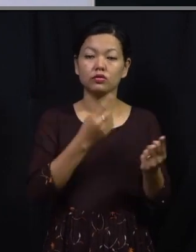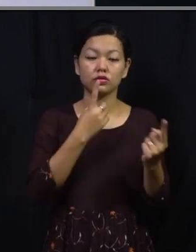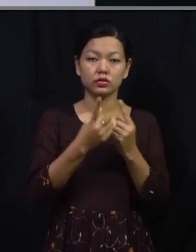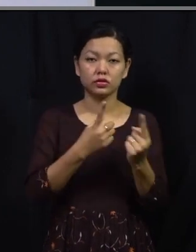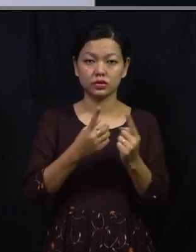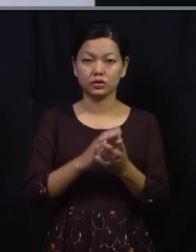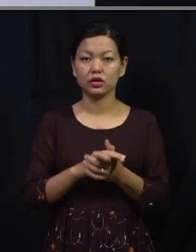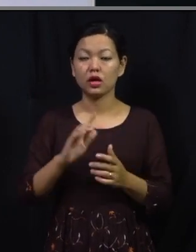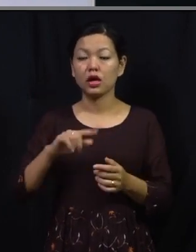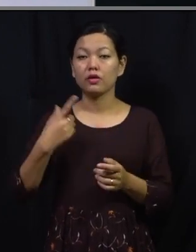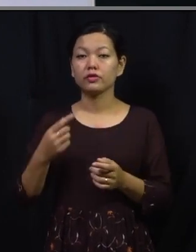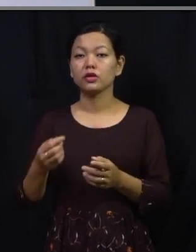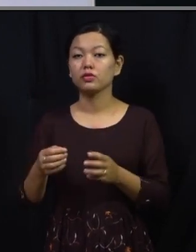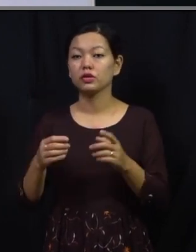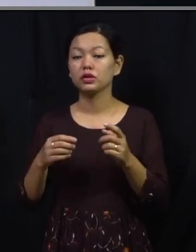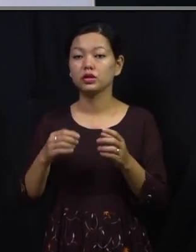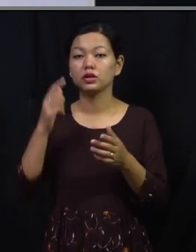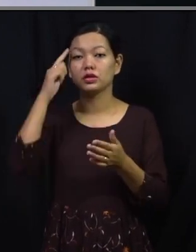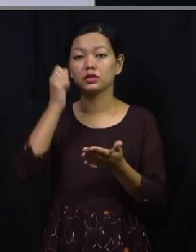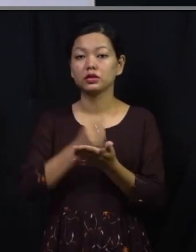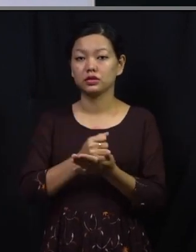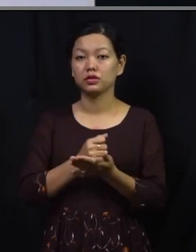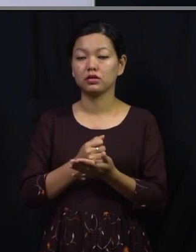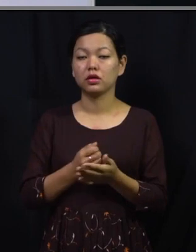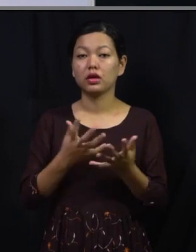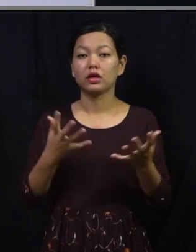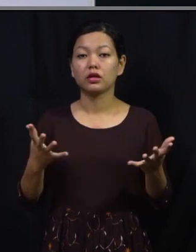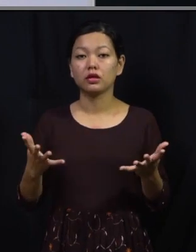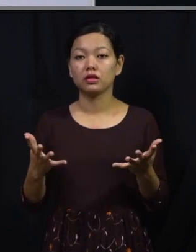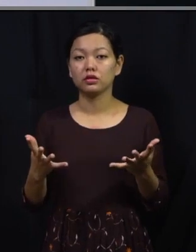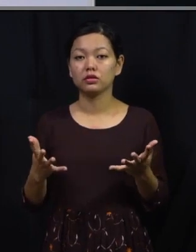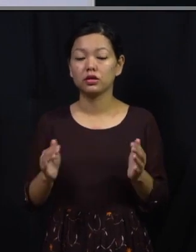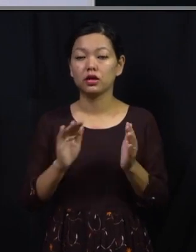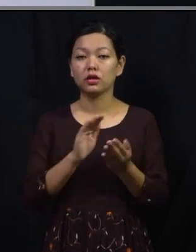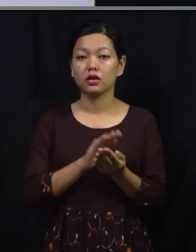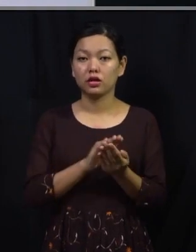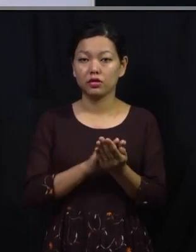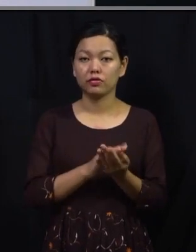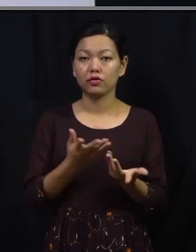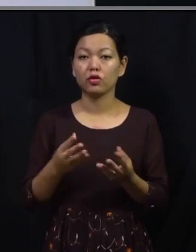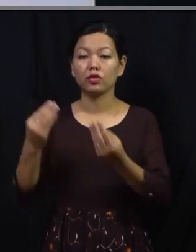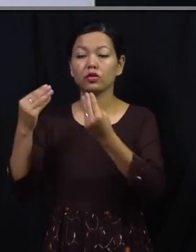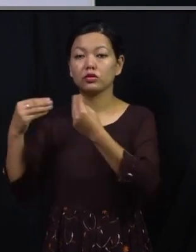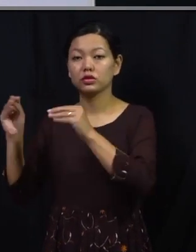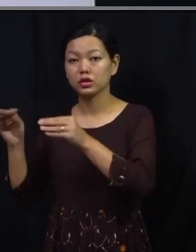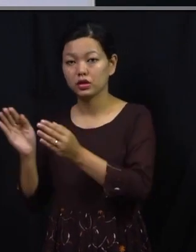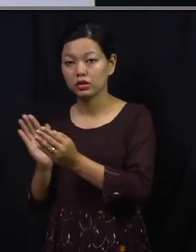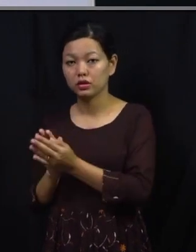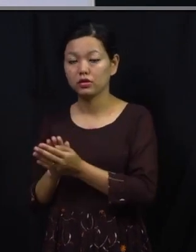in your firm will define the value of your business. So how much asset worth do you have in the business is